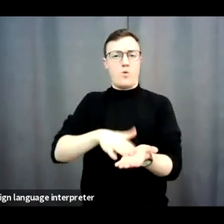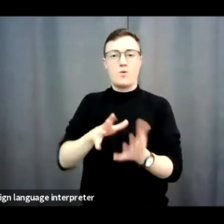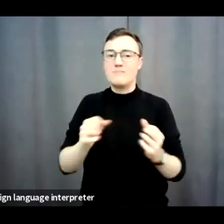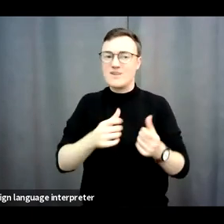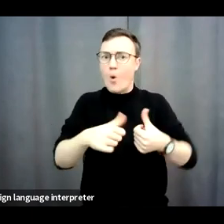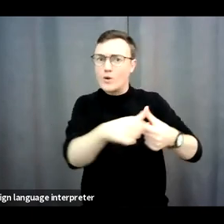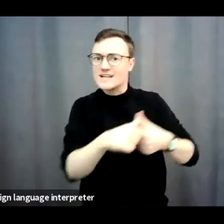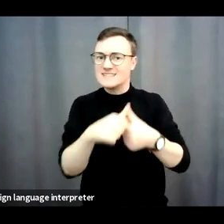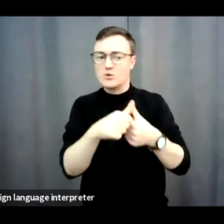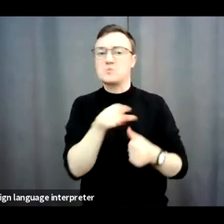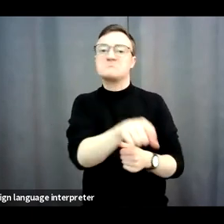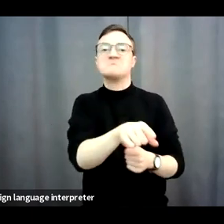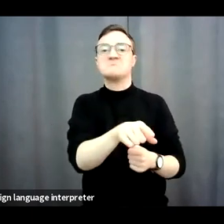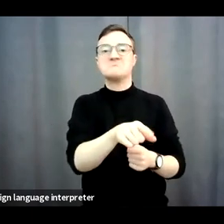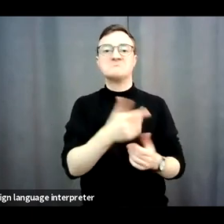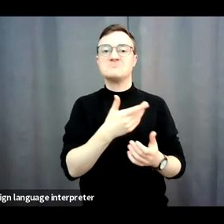I think it's important